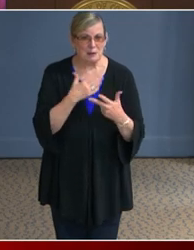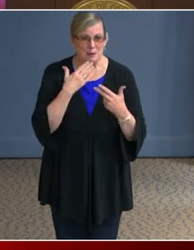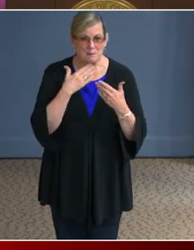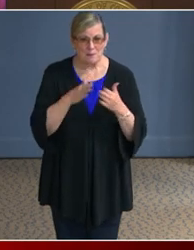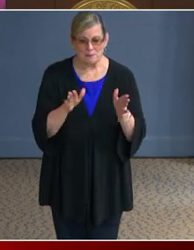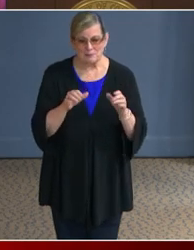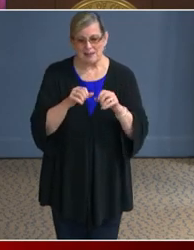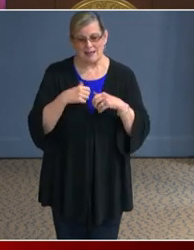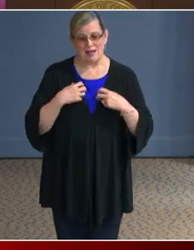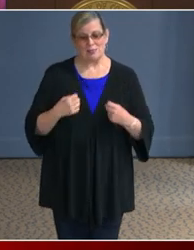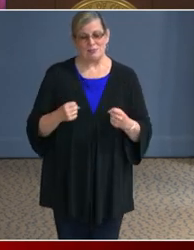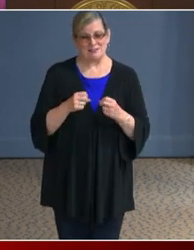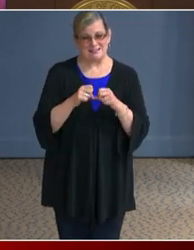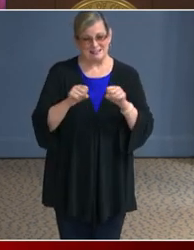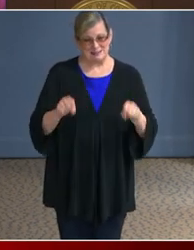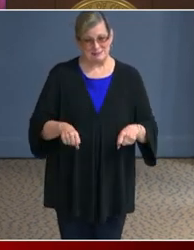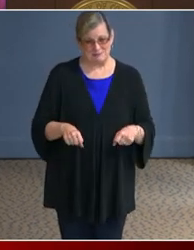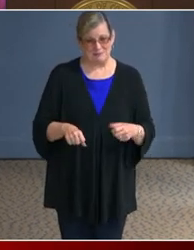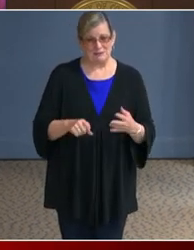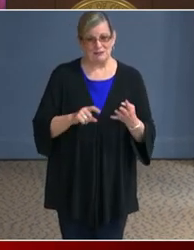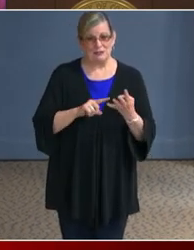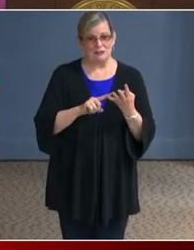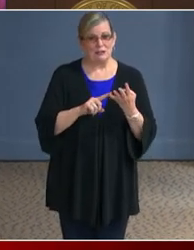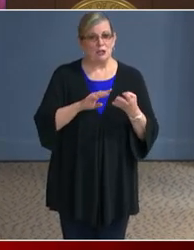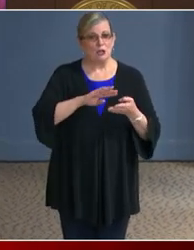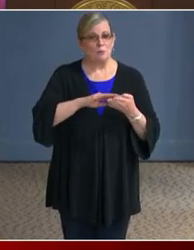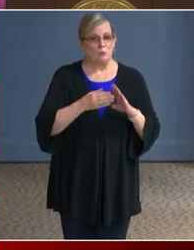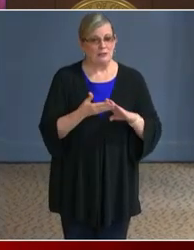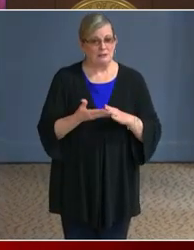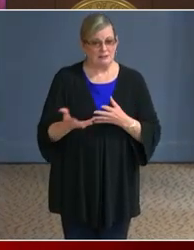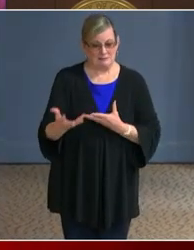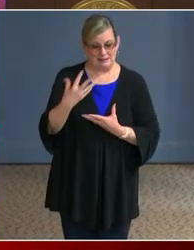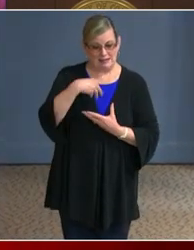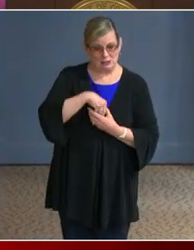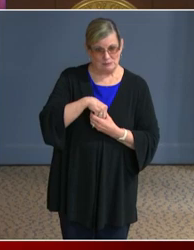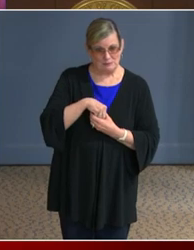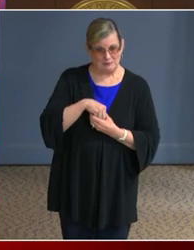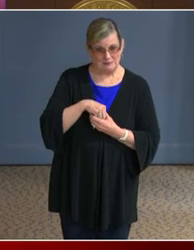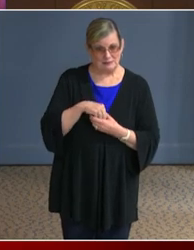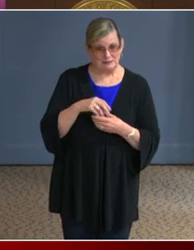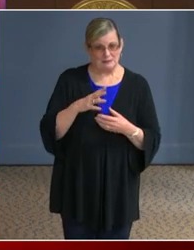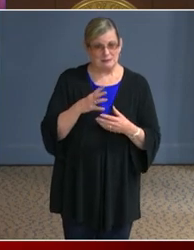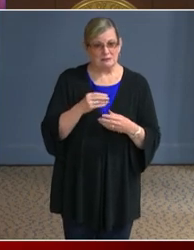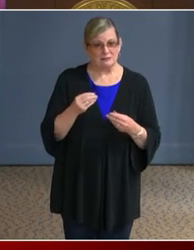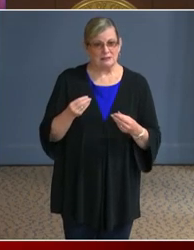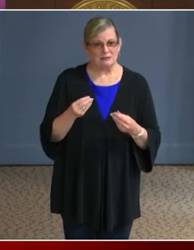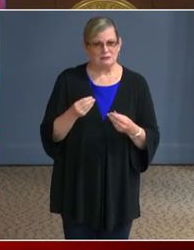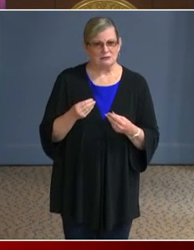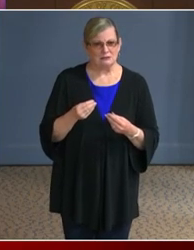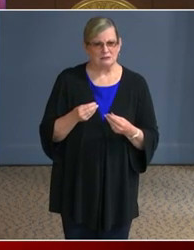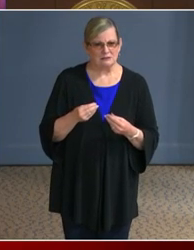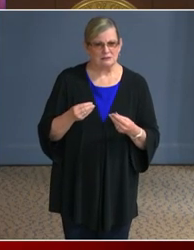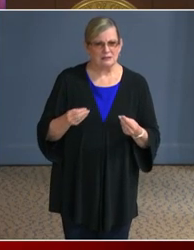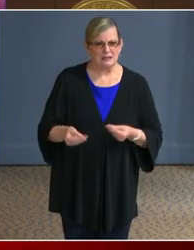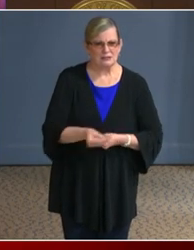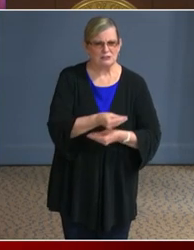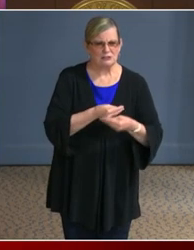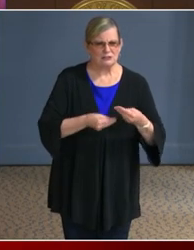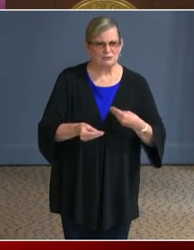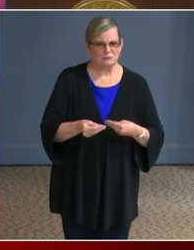community engagement are all moving in the right direction. So I continue to thank DC residents and